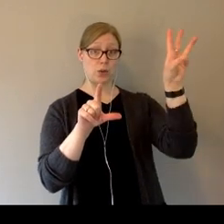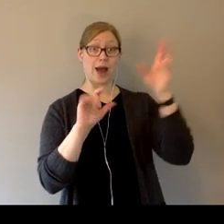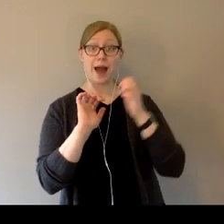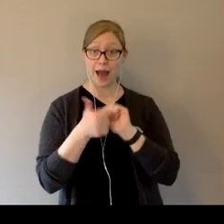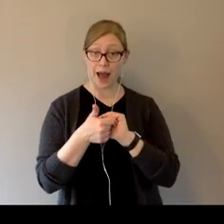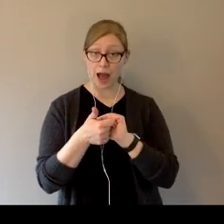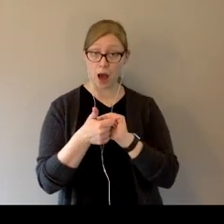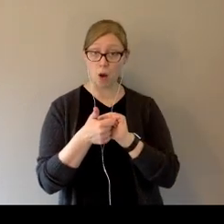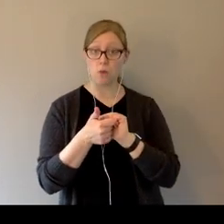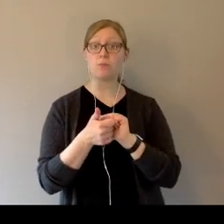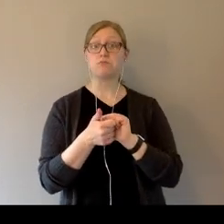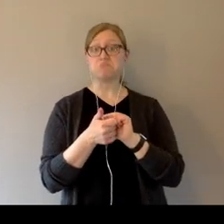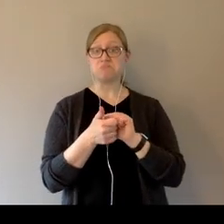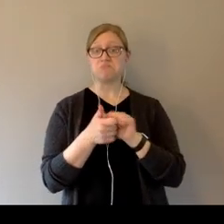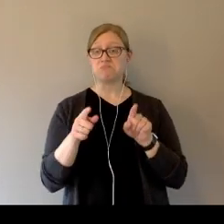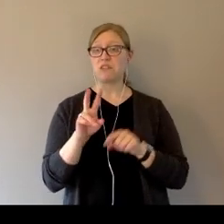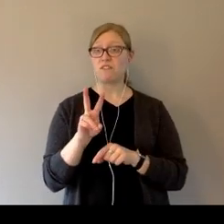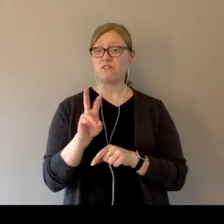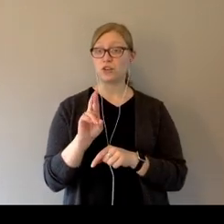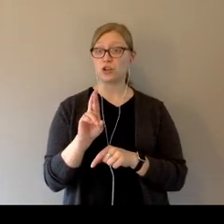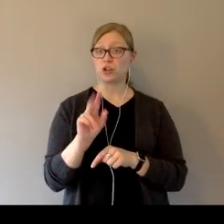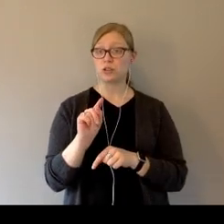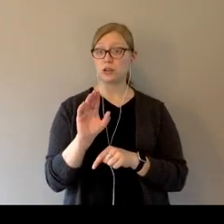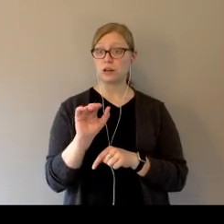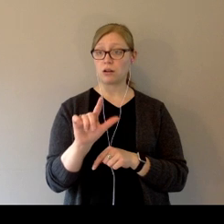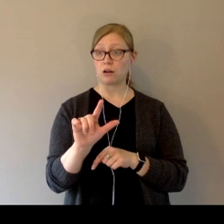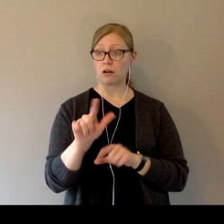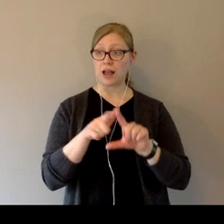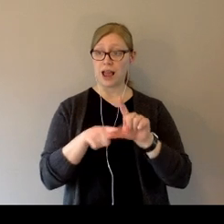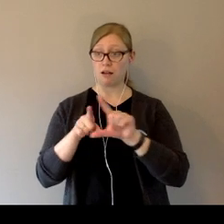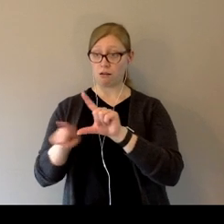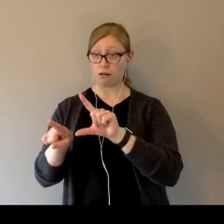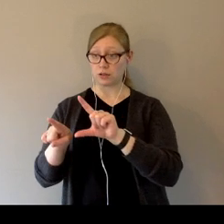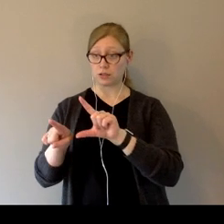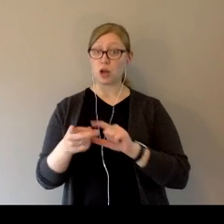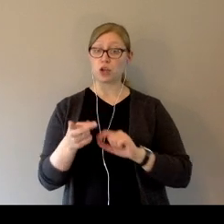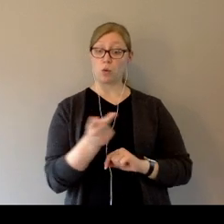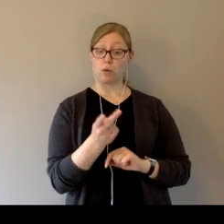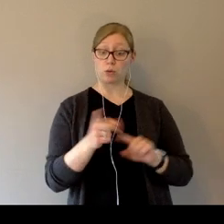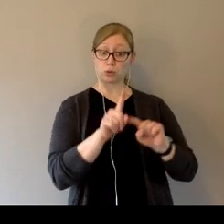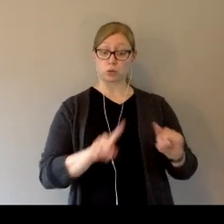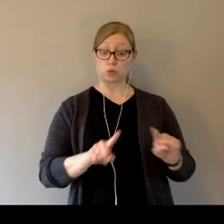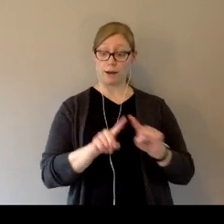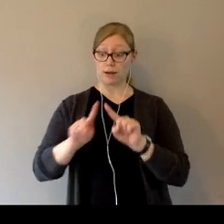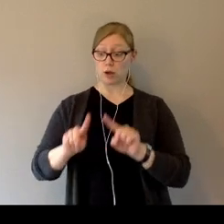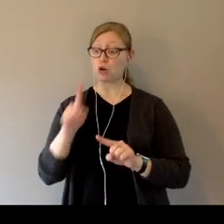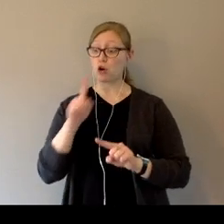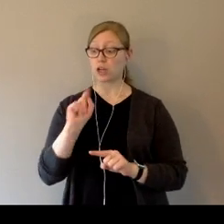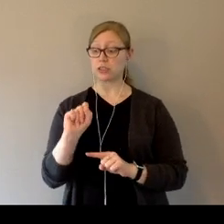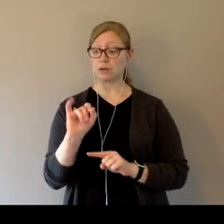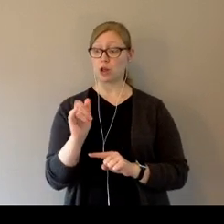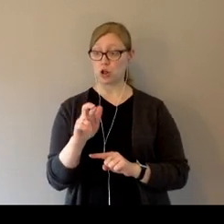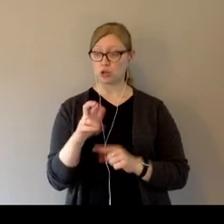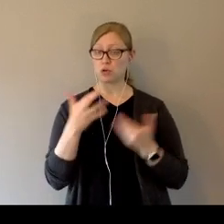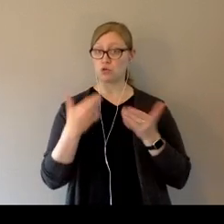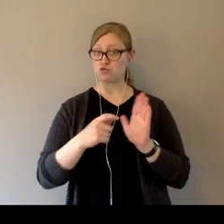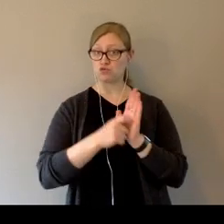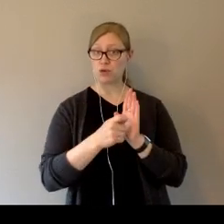And so the triangles are similar, so we're going to say triangle TXU is similar to